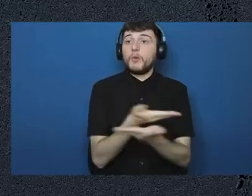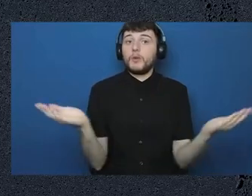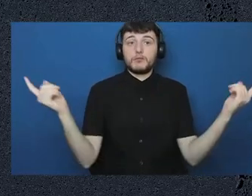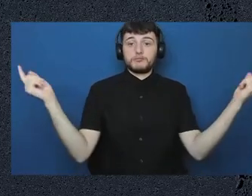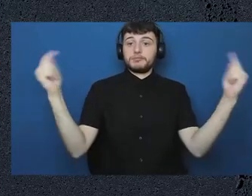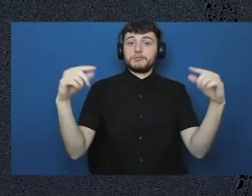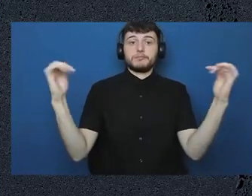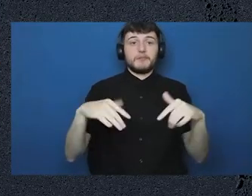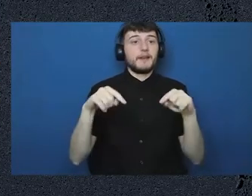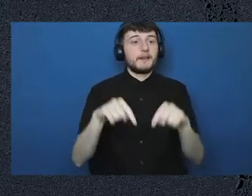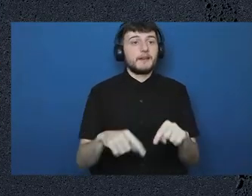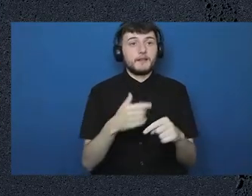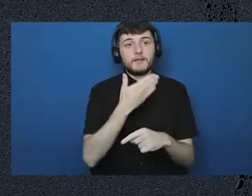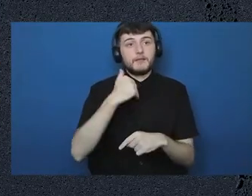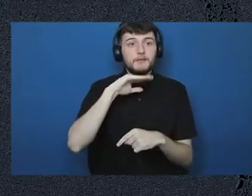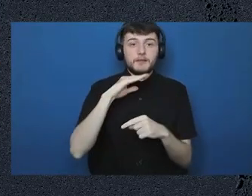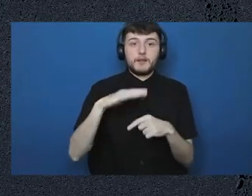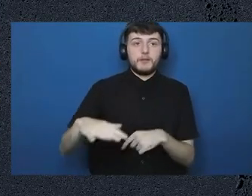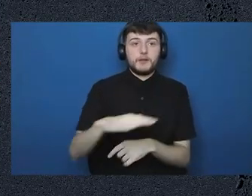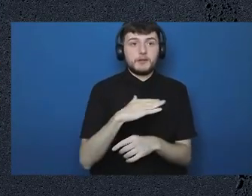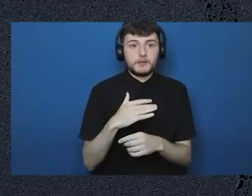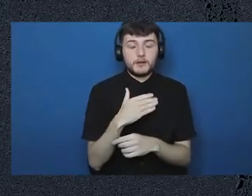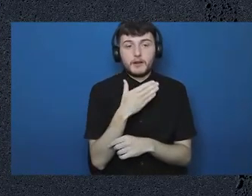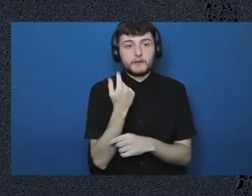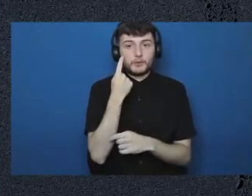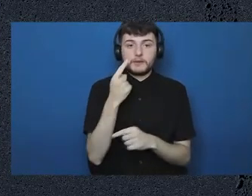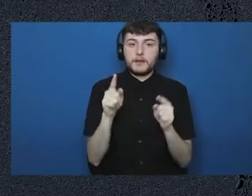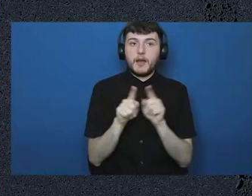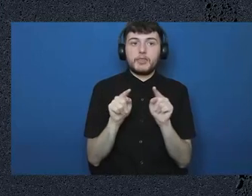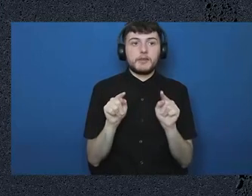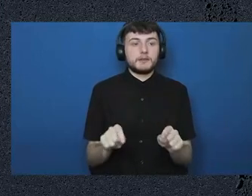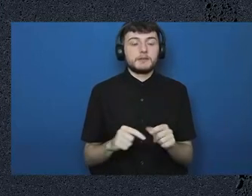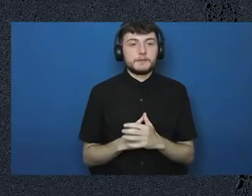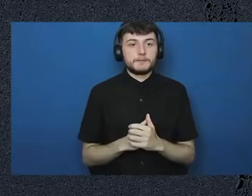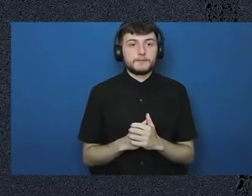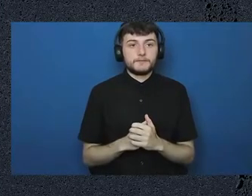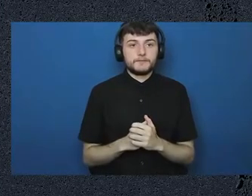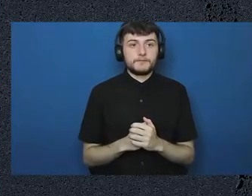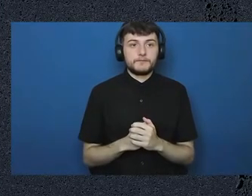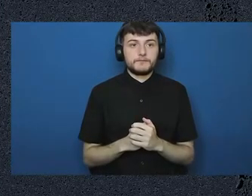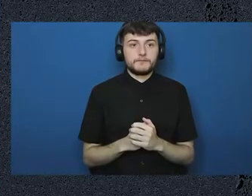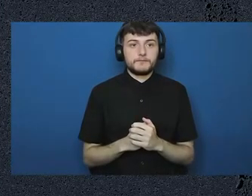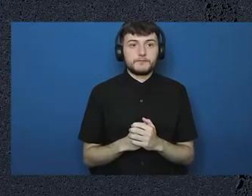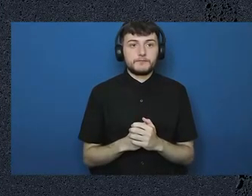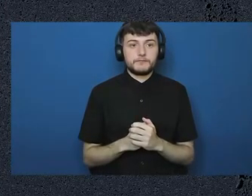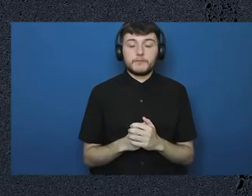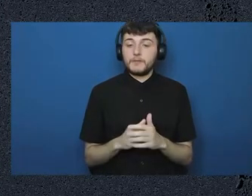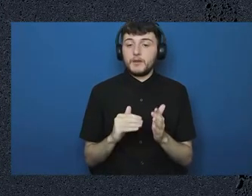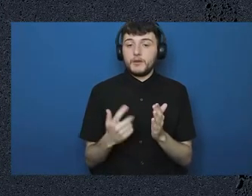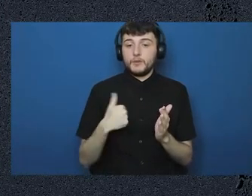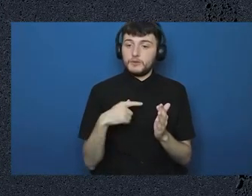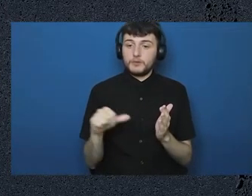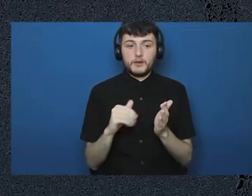Isn't it a precious thing to be able to see an environment like this? And let's help the Parliament shake things up